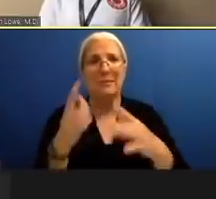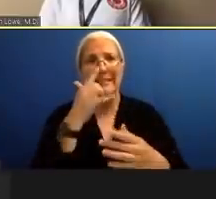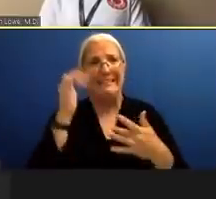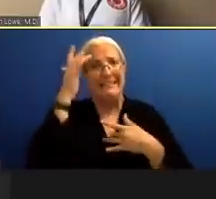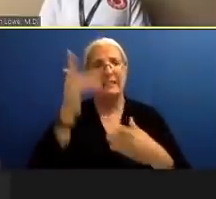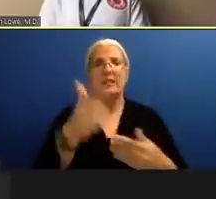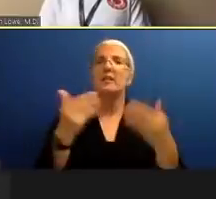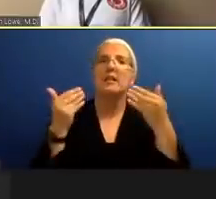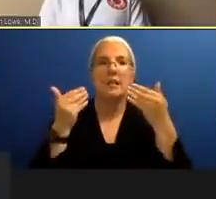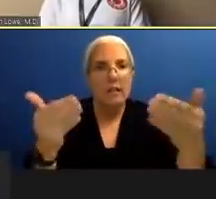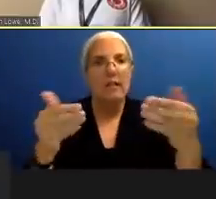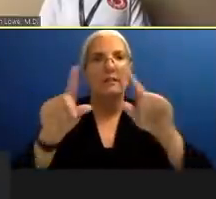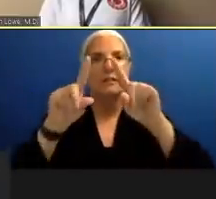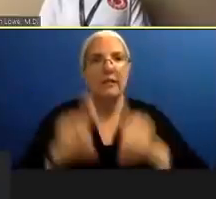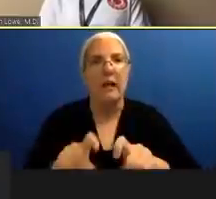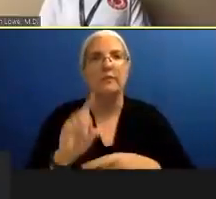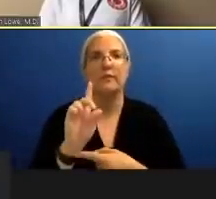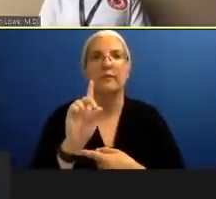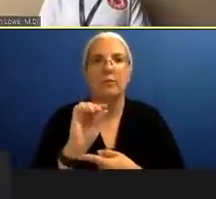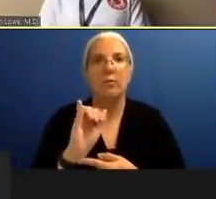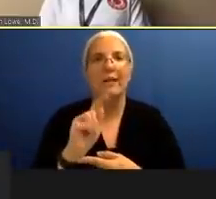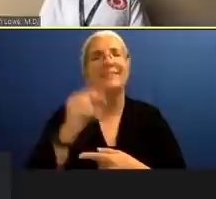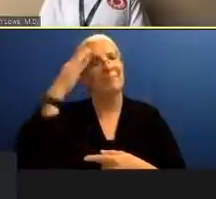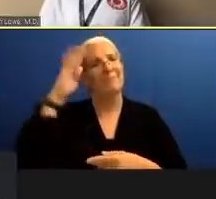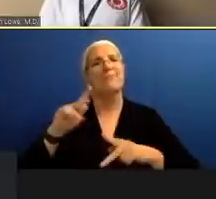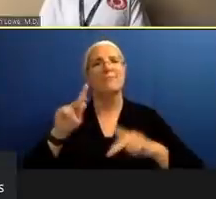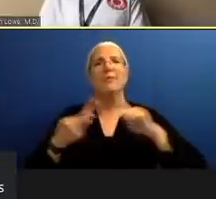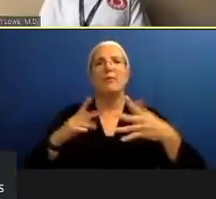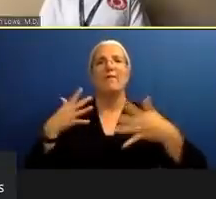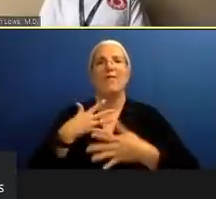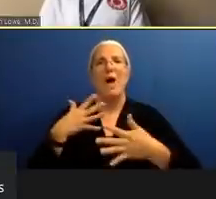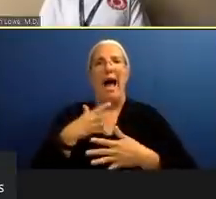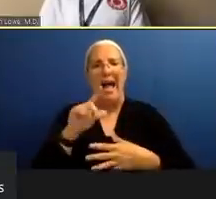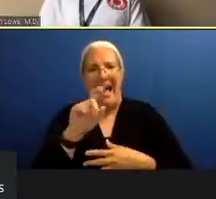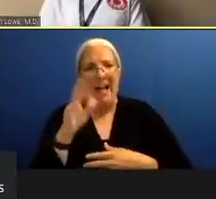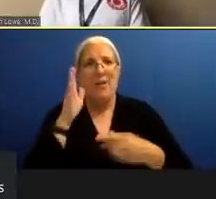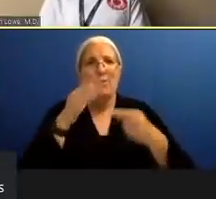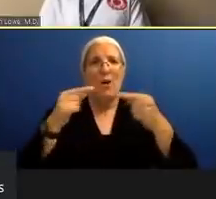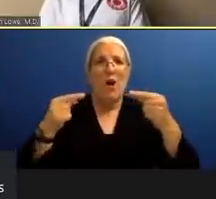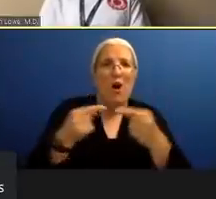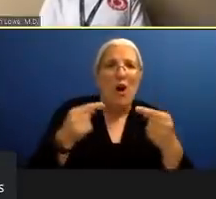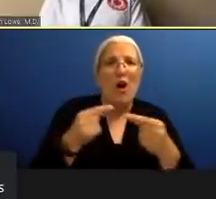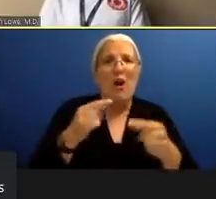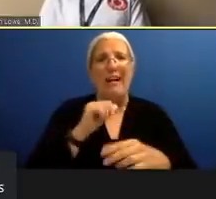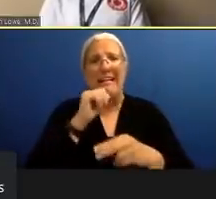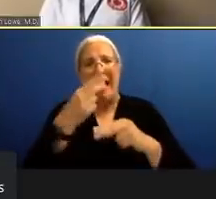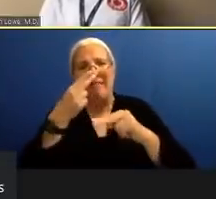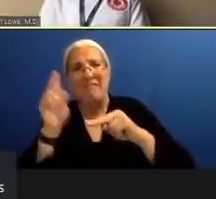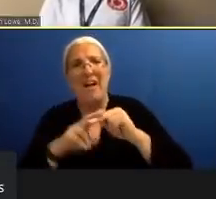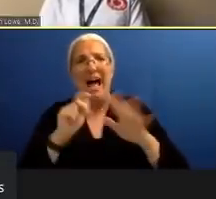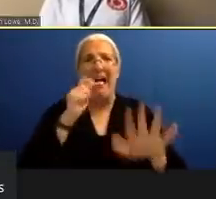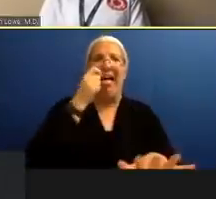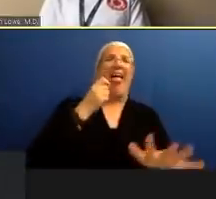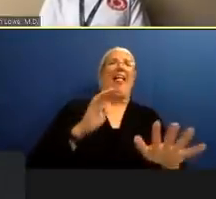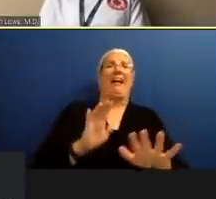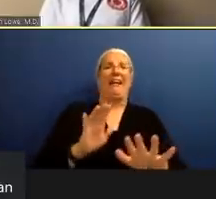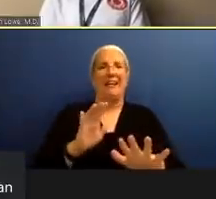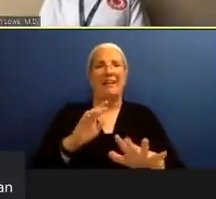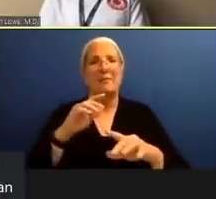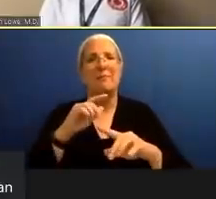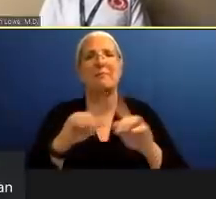have a lot of fear and trepidation that it's going to be painful. It's not fun. It's no worse than getting water up your nose. If you've ever